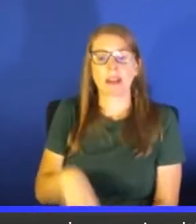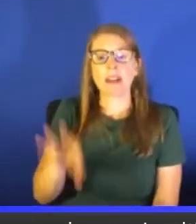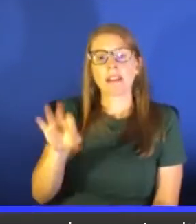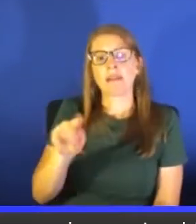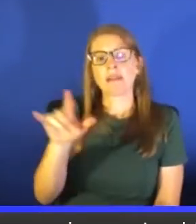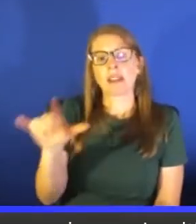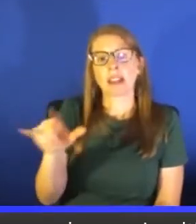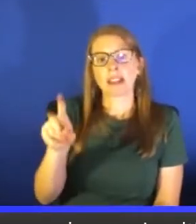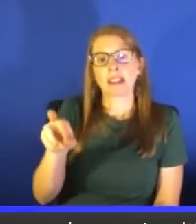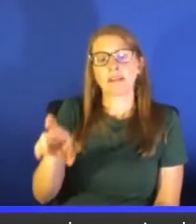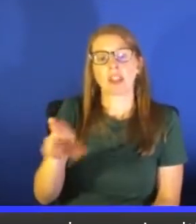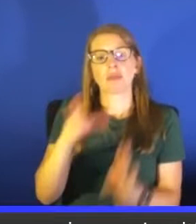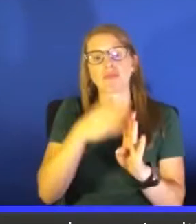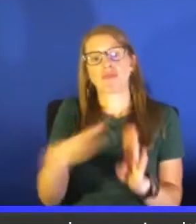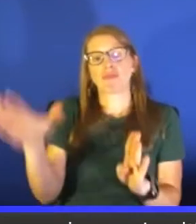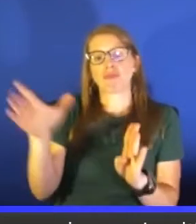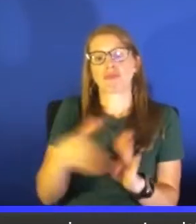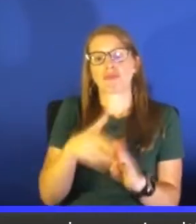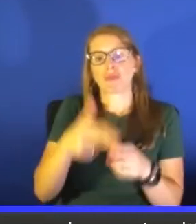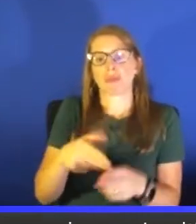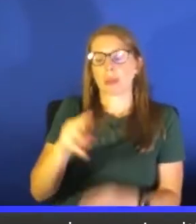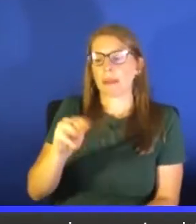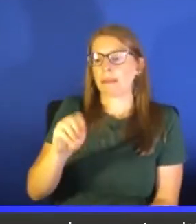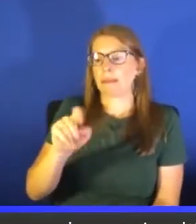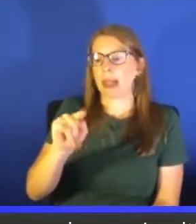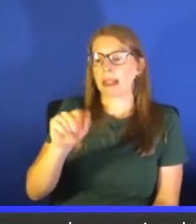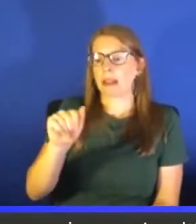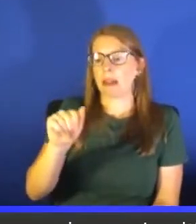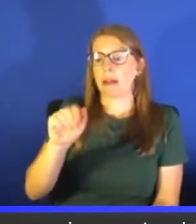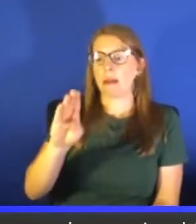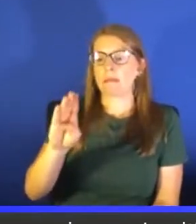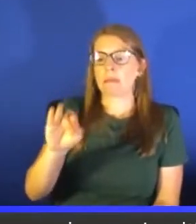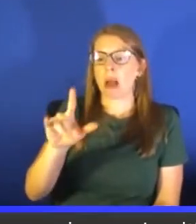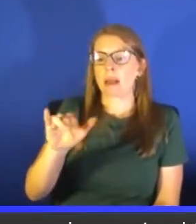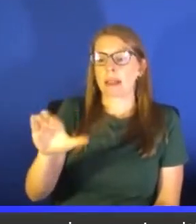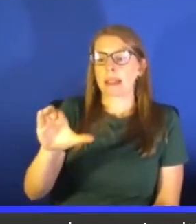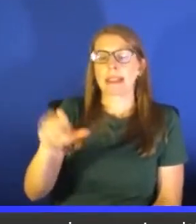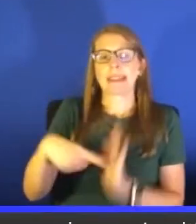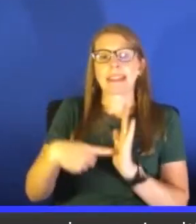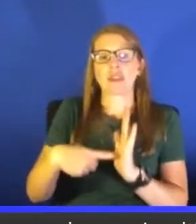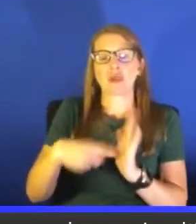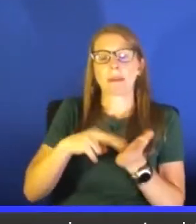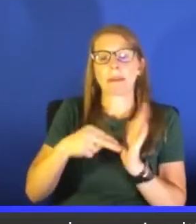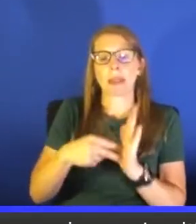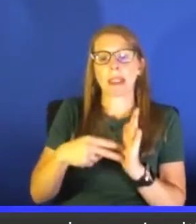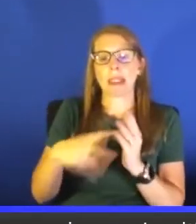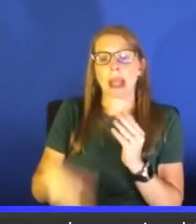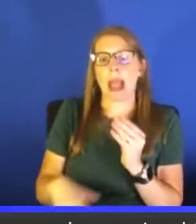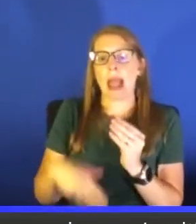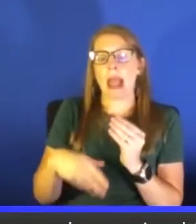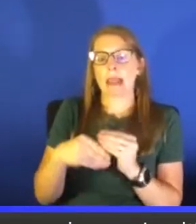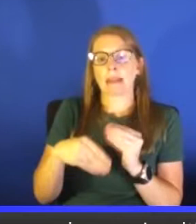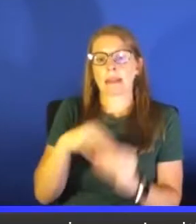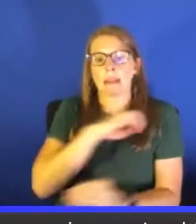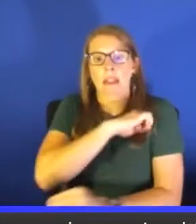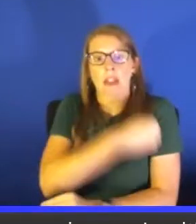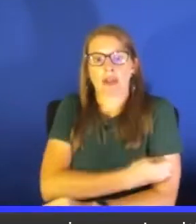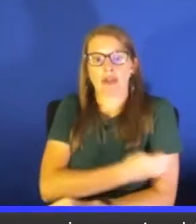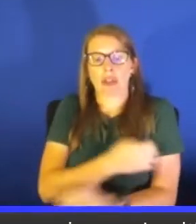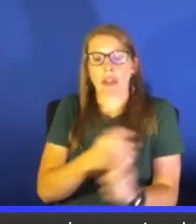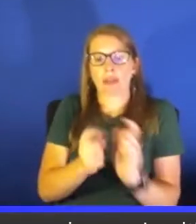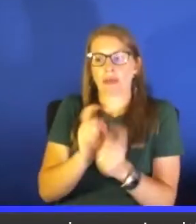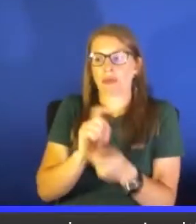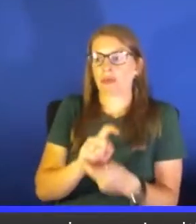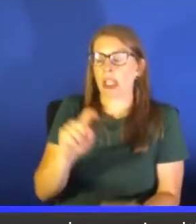bigger spectrum of problems called the metabolic syndrome. And so it's an issue where you have excess energy, which then can turn to fat, which then